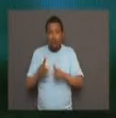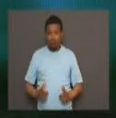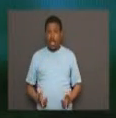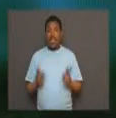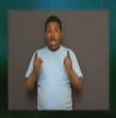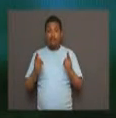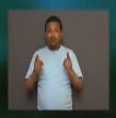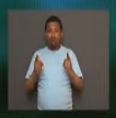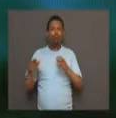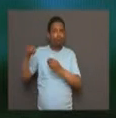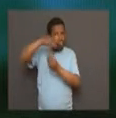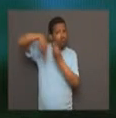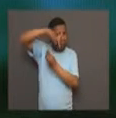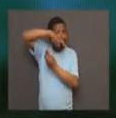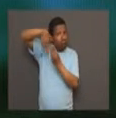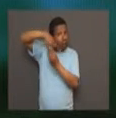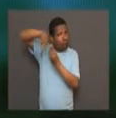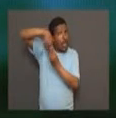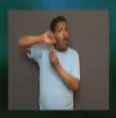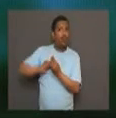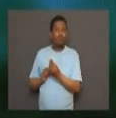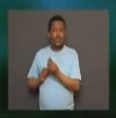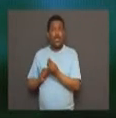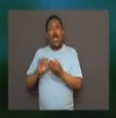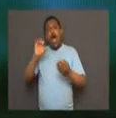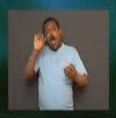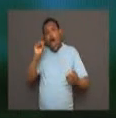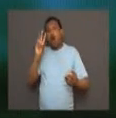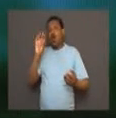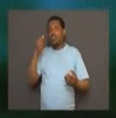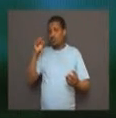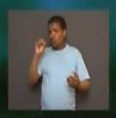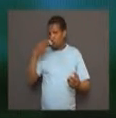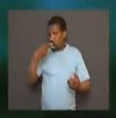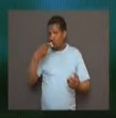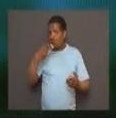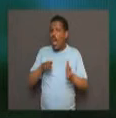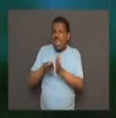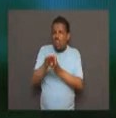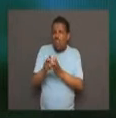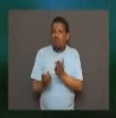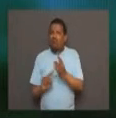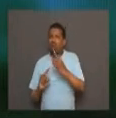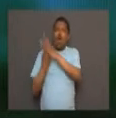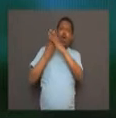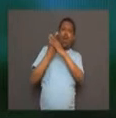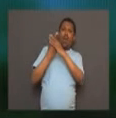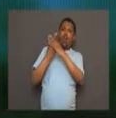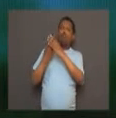10.5 million people live in the area. The Awash